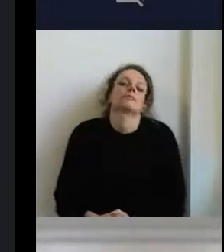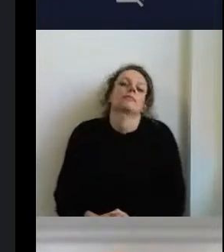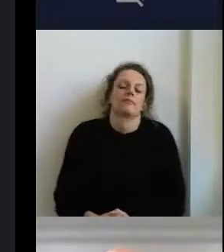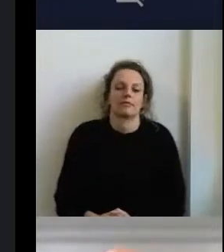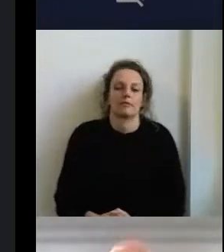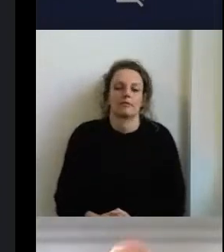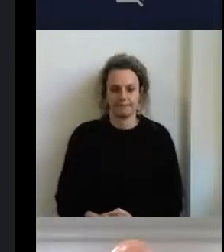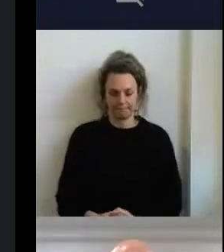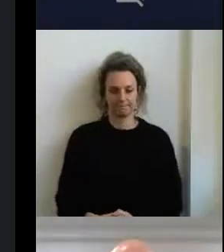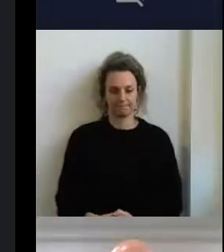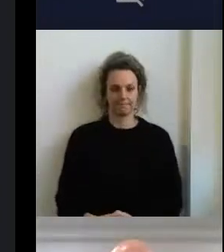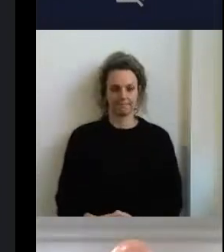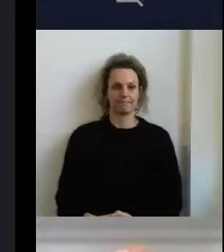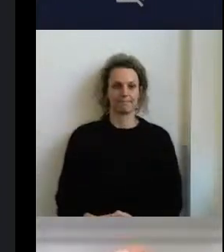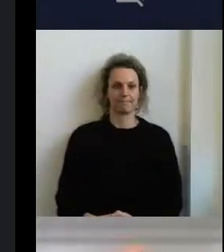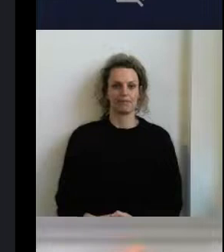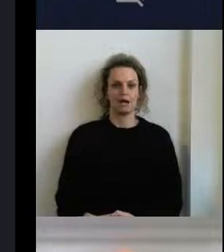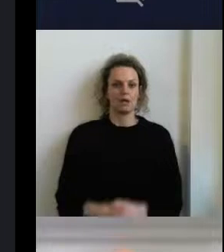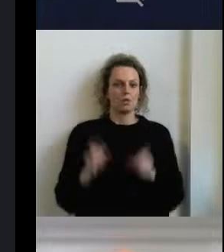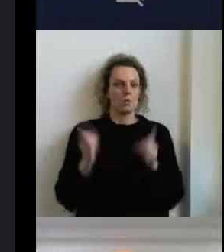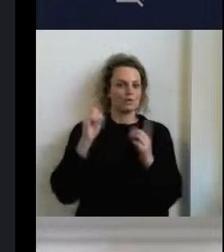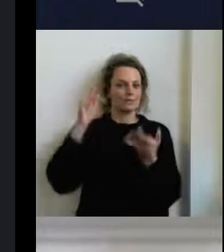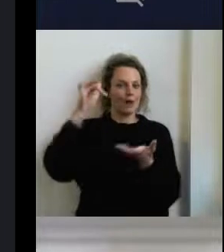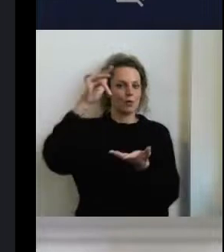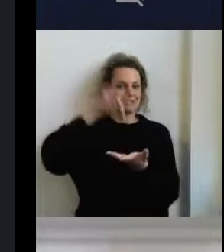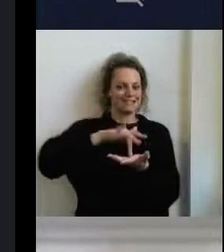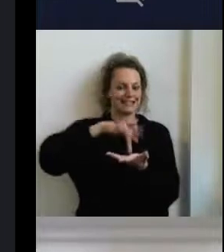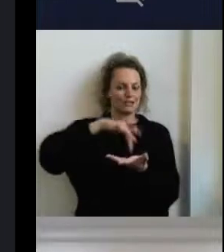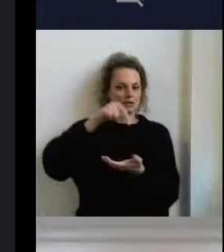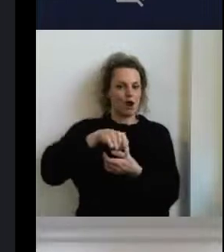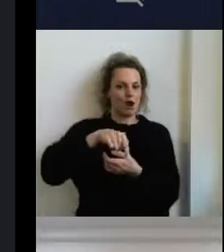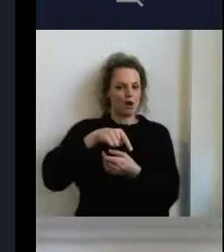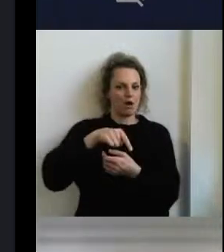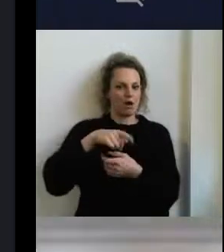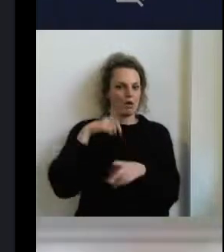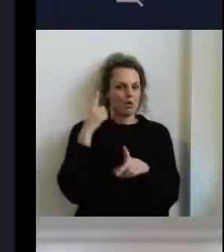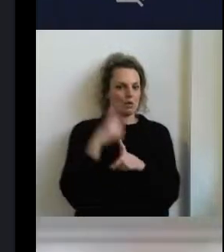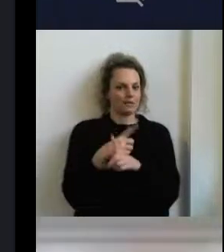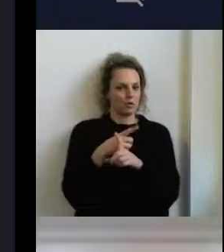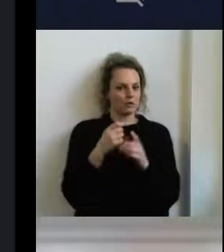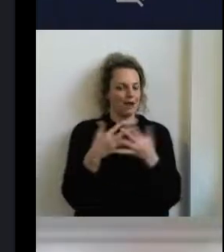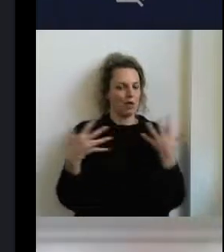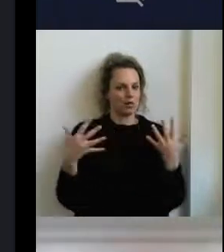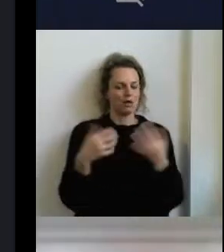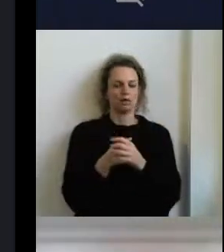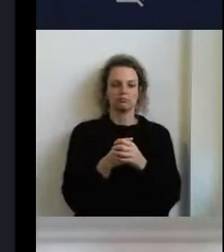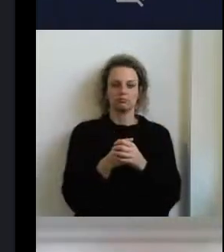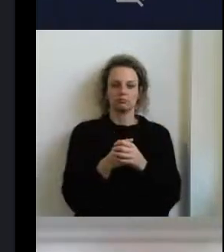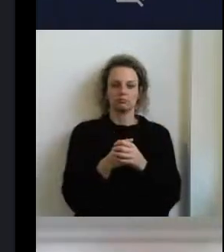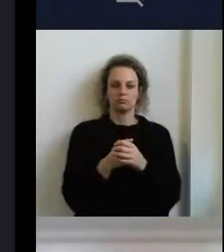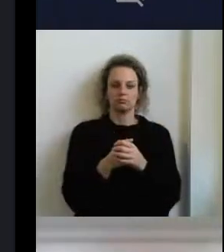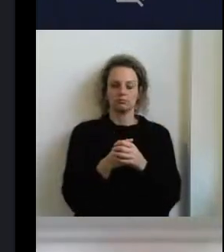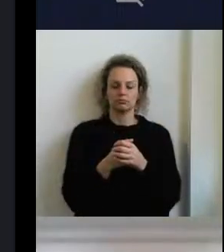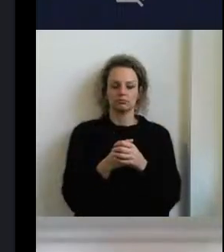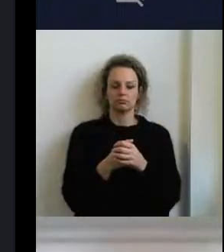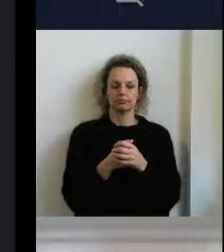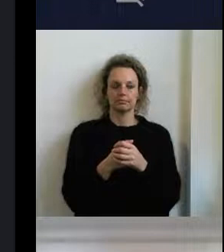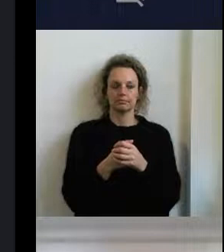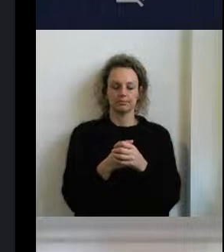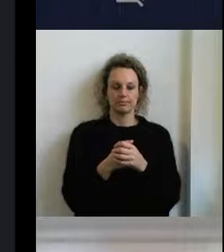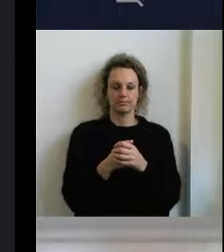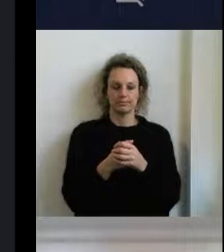Jeremy, what about the centering piece? That's another one that seems to come up a lot. Yeah, so good point.